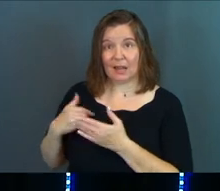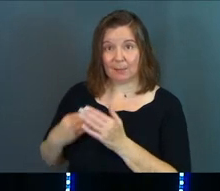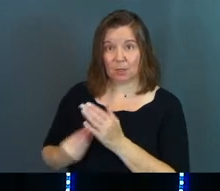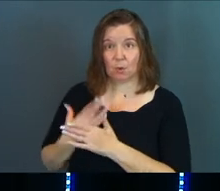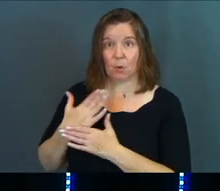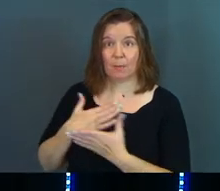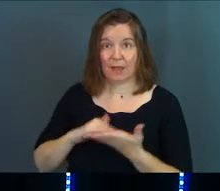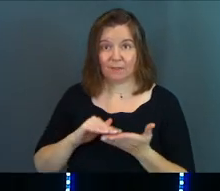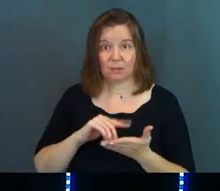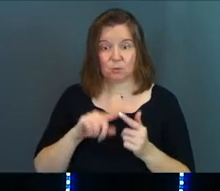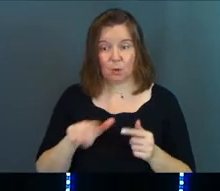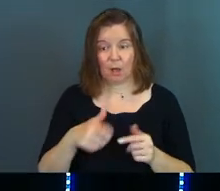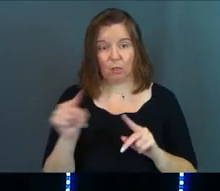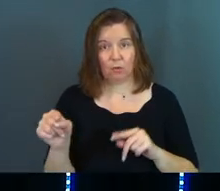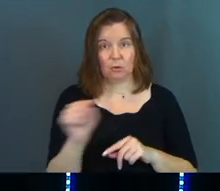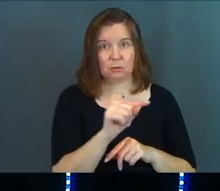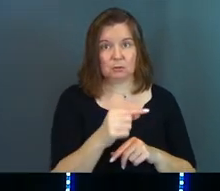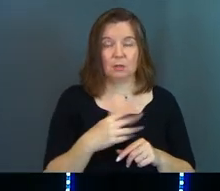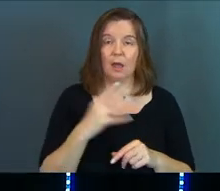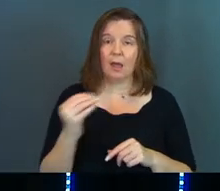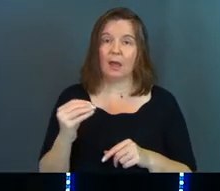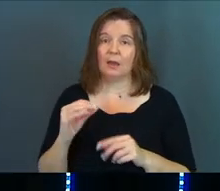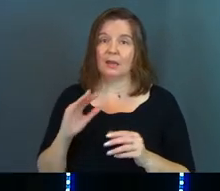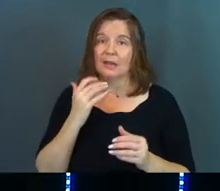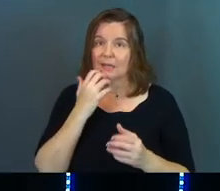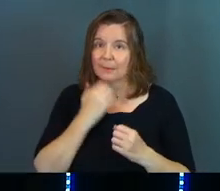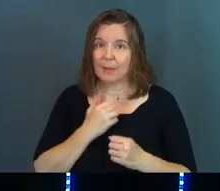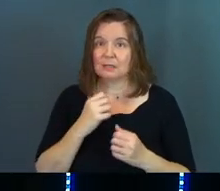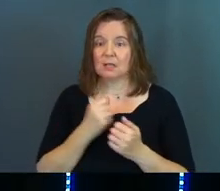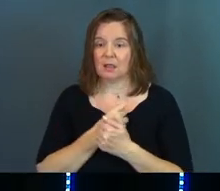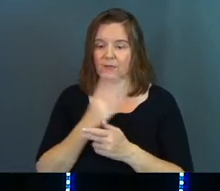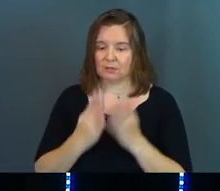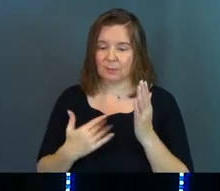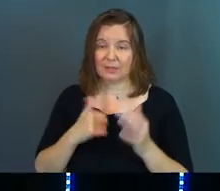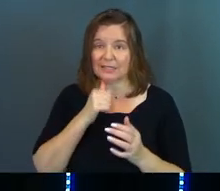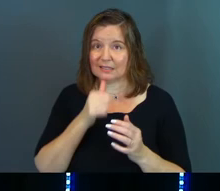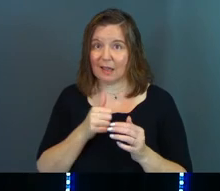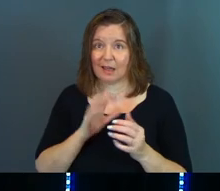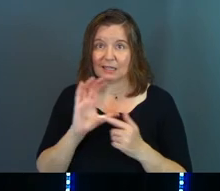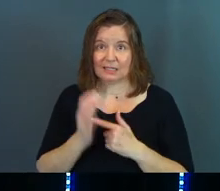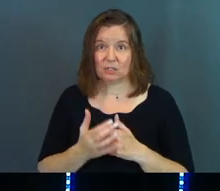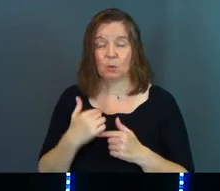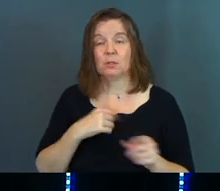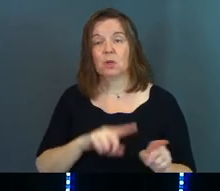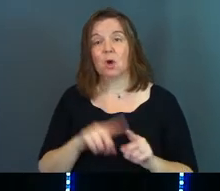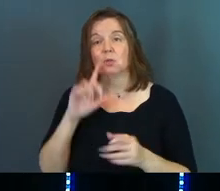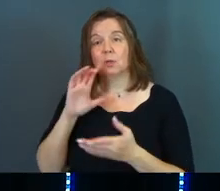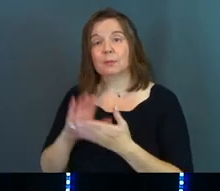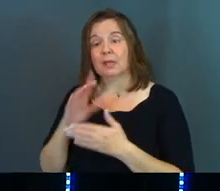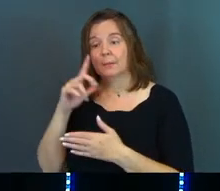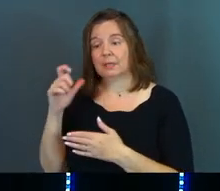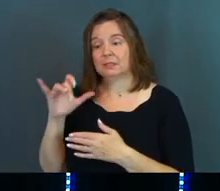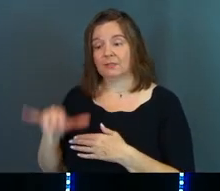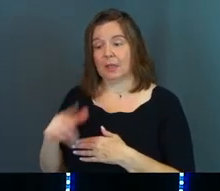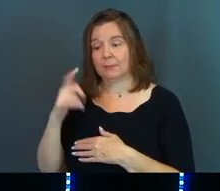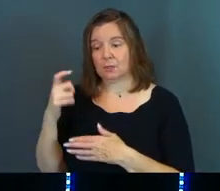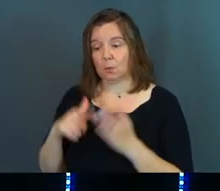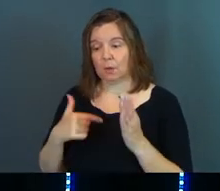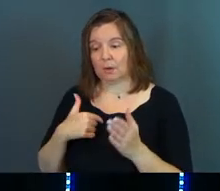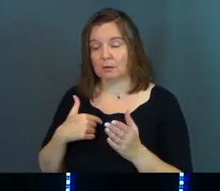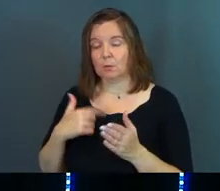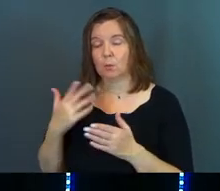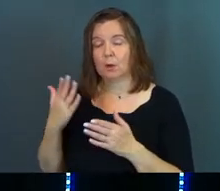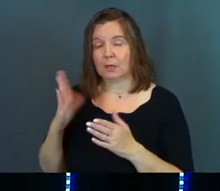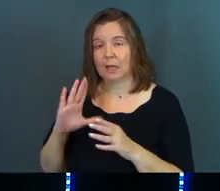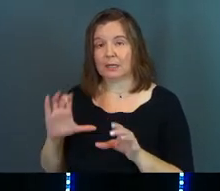grow in my forgiveness towards others and a compassion and love for somebody that's unconditional, which I also believe because of that, because of